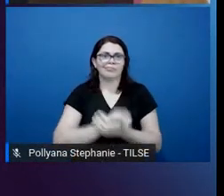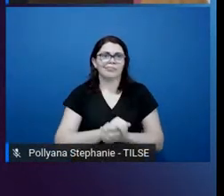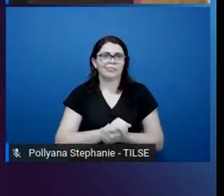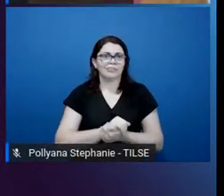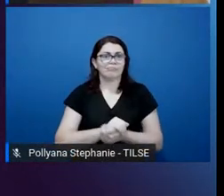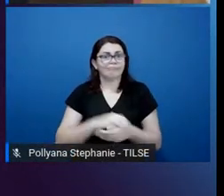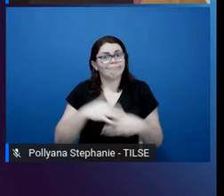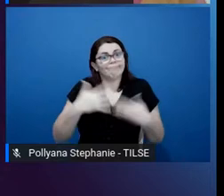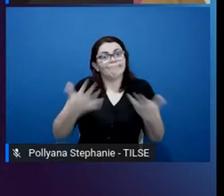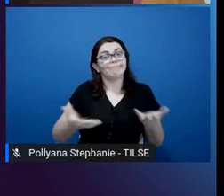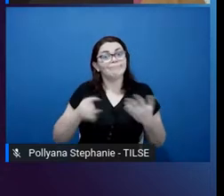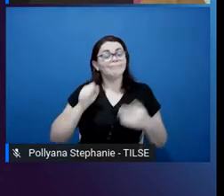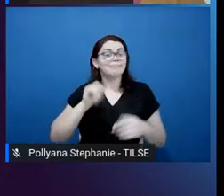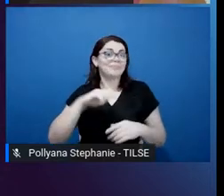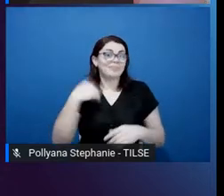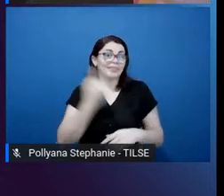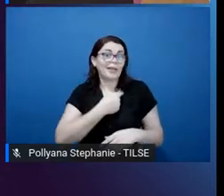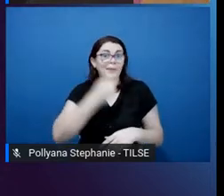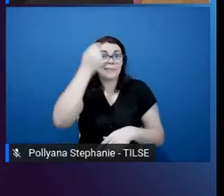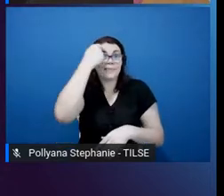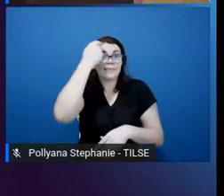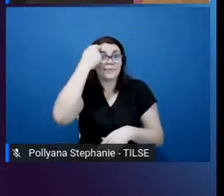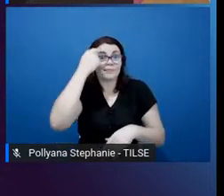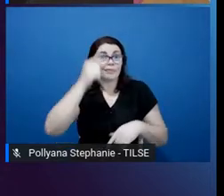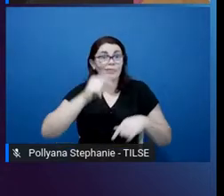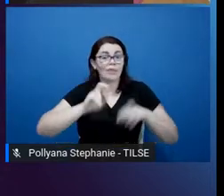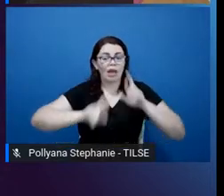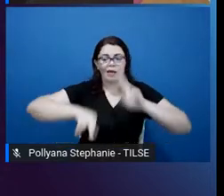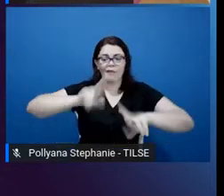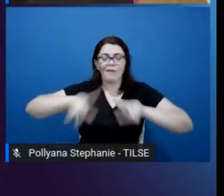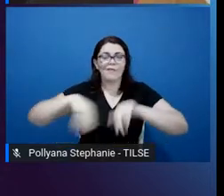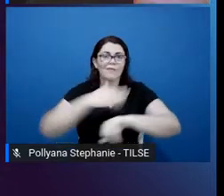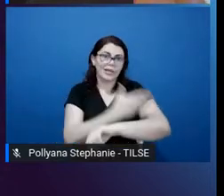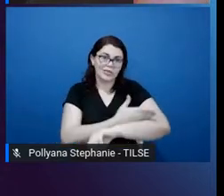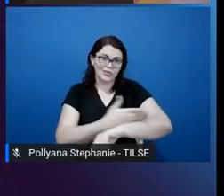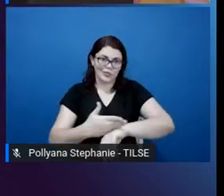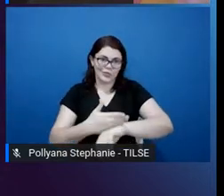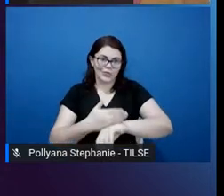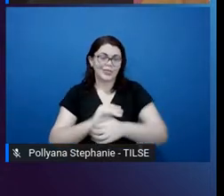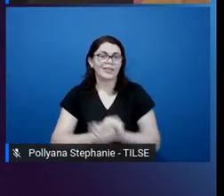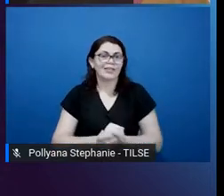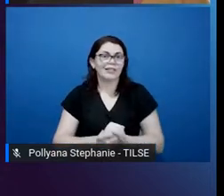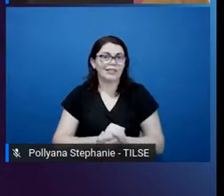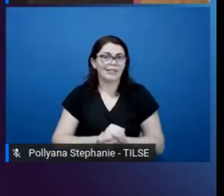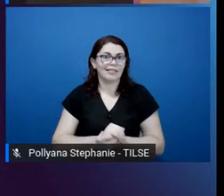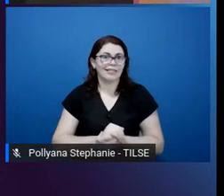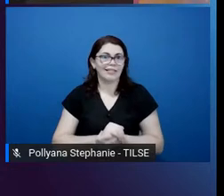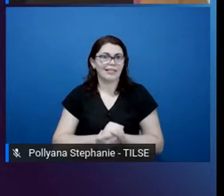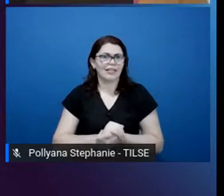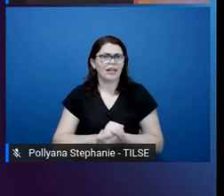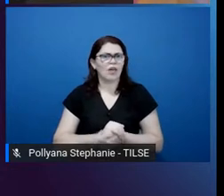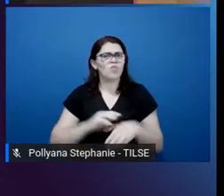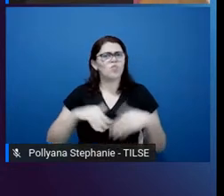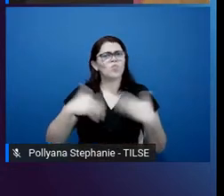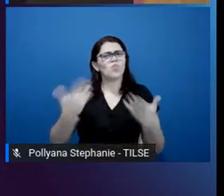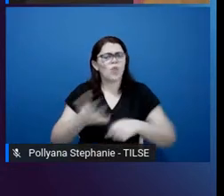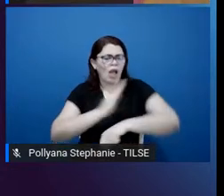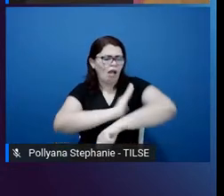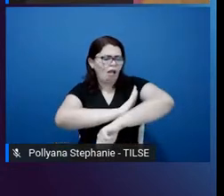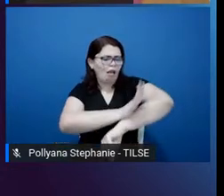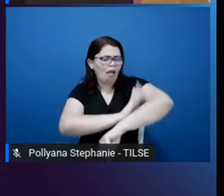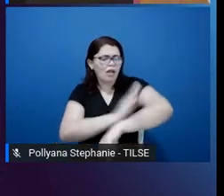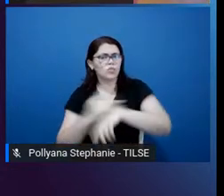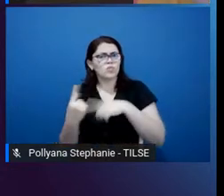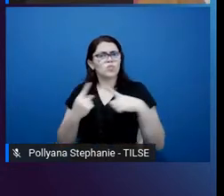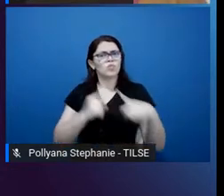we think about different practices, okay? So what are some anti-racist ESOL